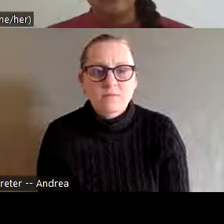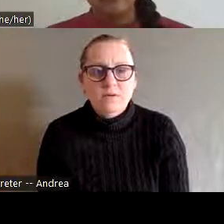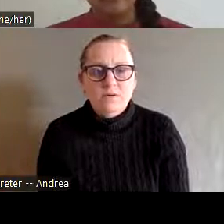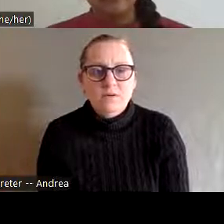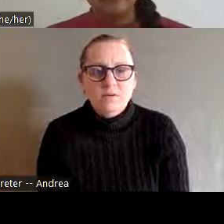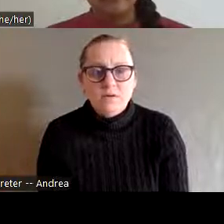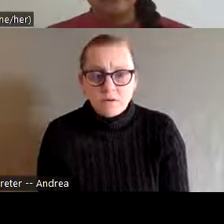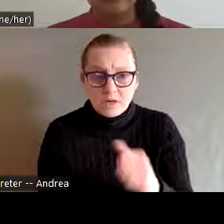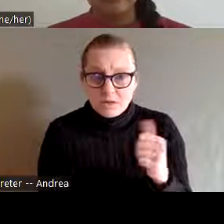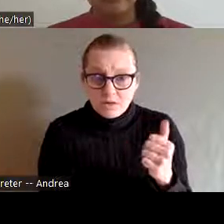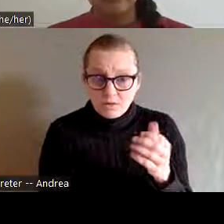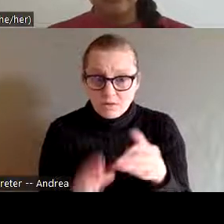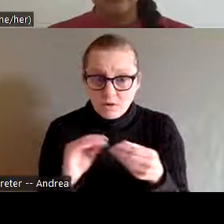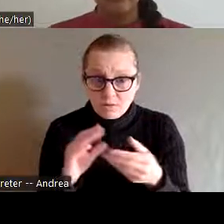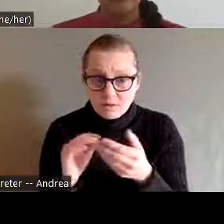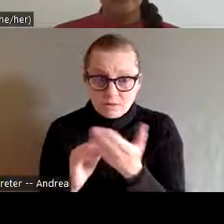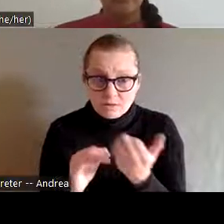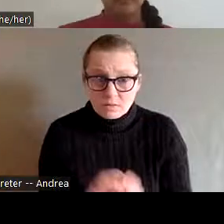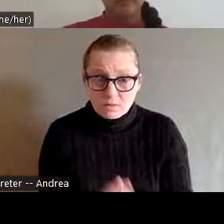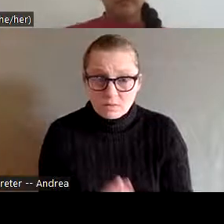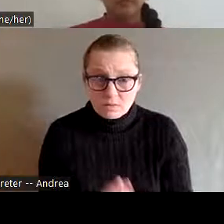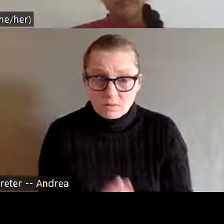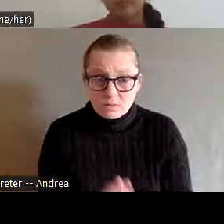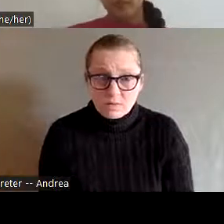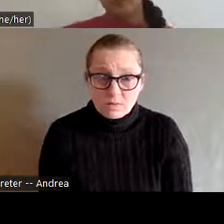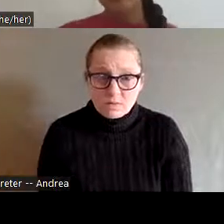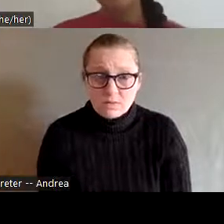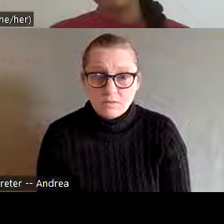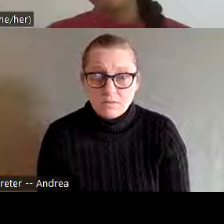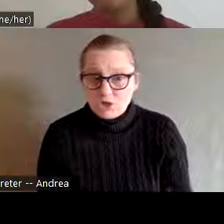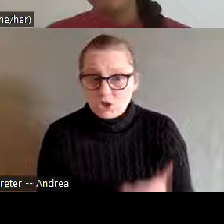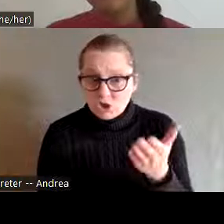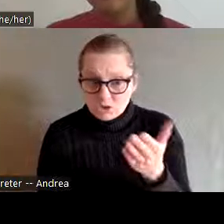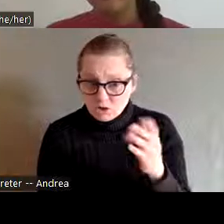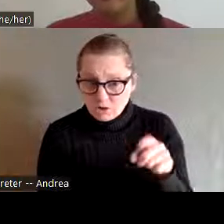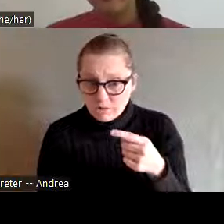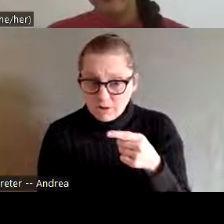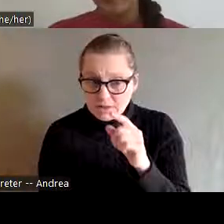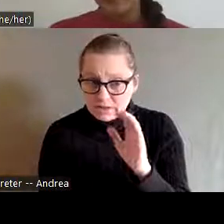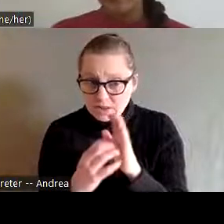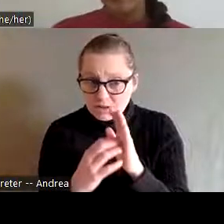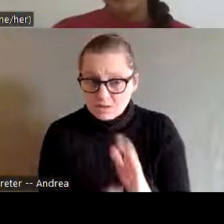Are there any other comments or suggestions about this section?